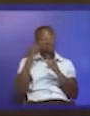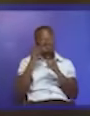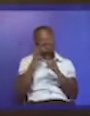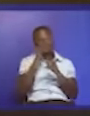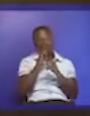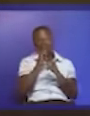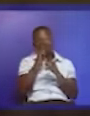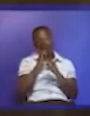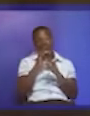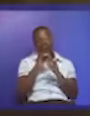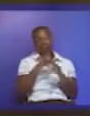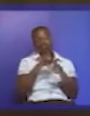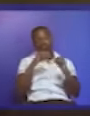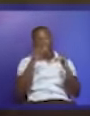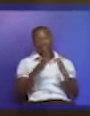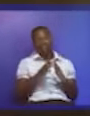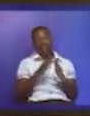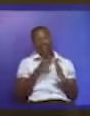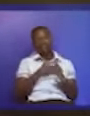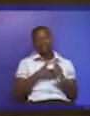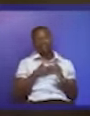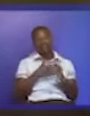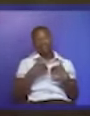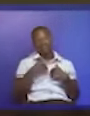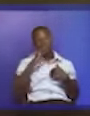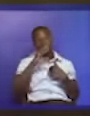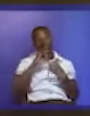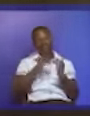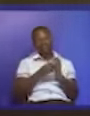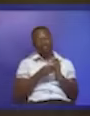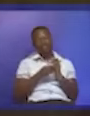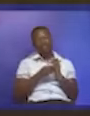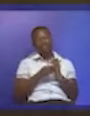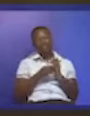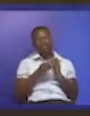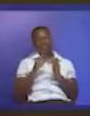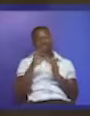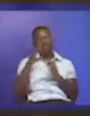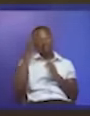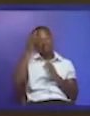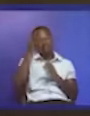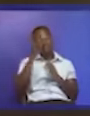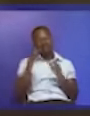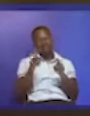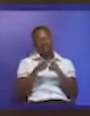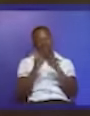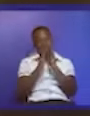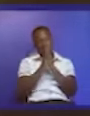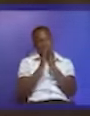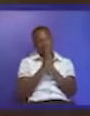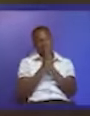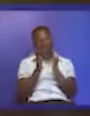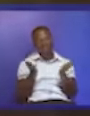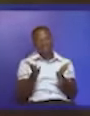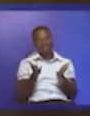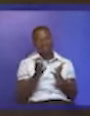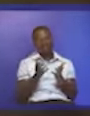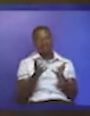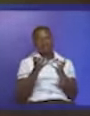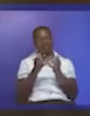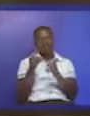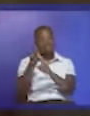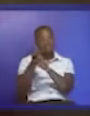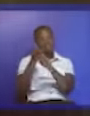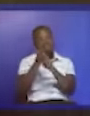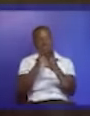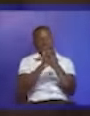Please hear me. Lend me the next 5 minutes of your destinies, ladies and gentlemen, as we pray in this place. And I want you to believe, and